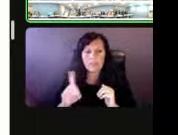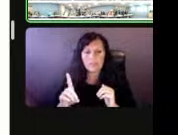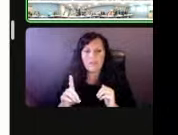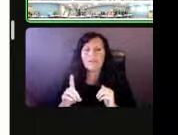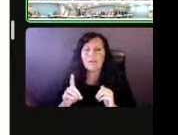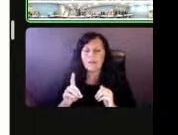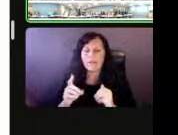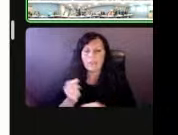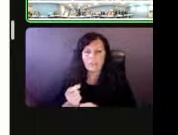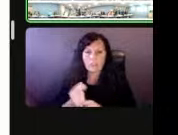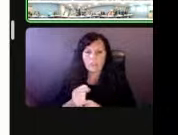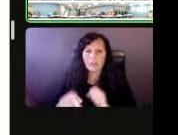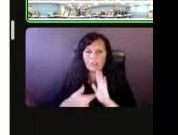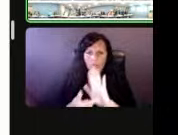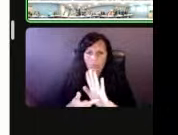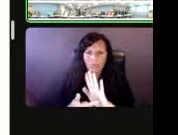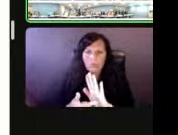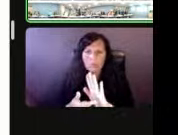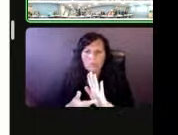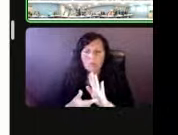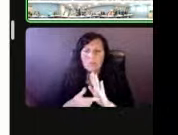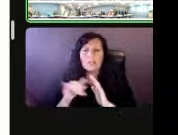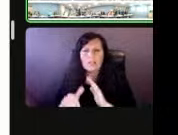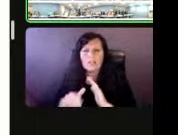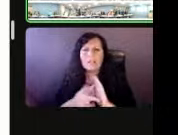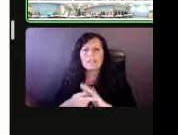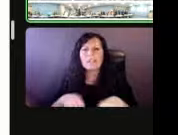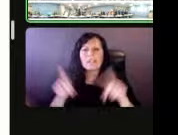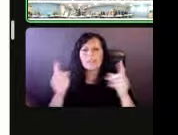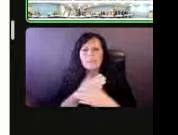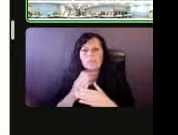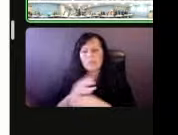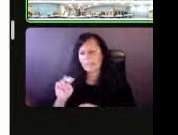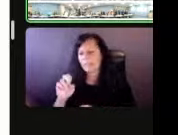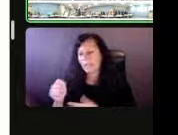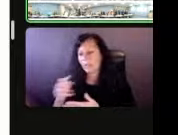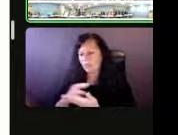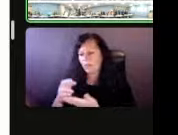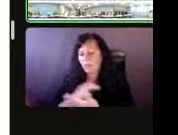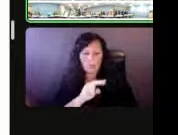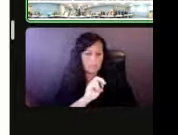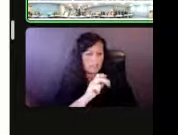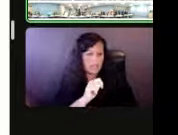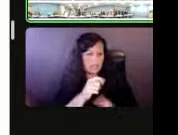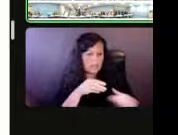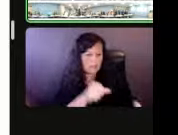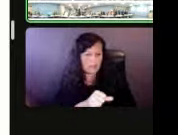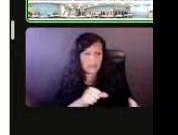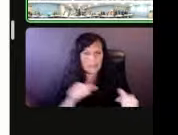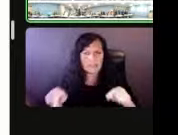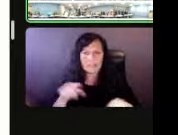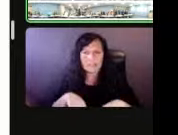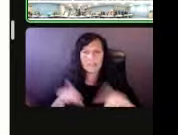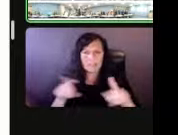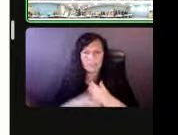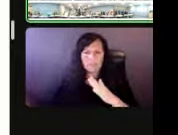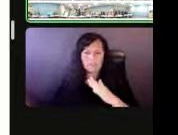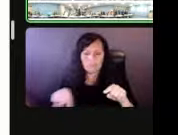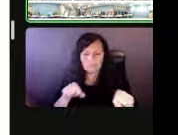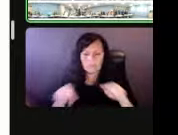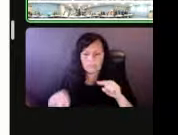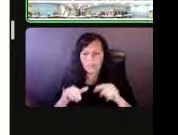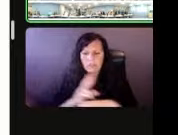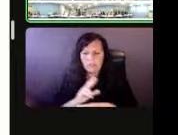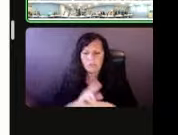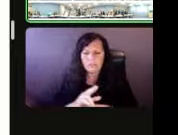spend. That's the difference between the net revenues and the net expenditures. So that's the use of fund balance. So your